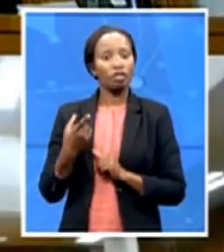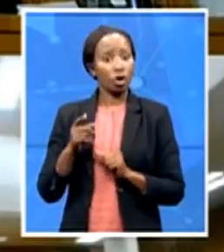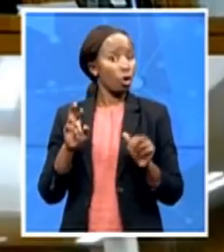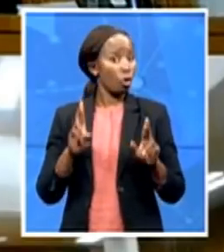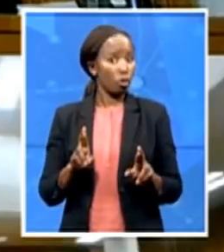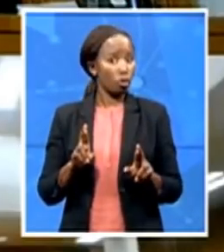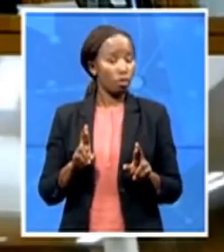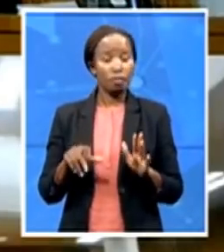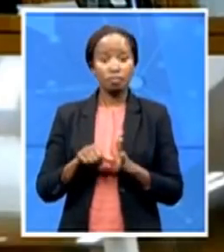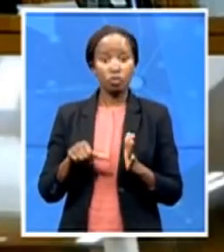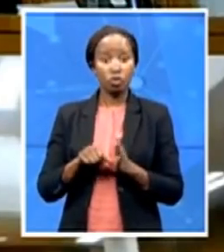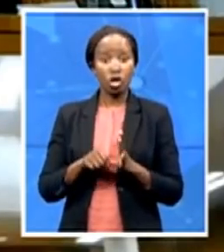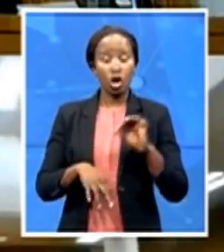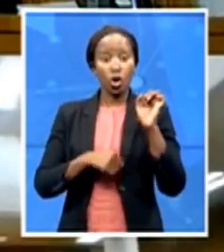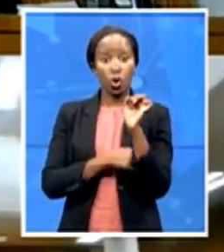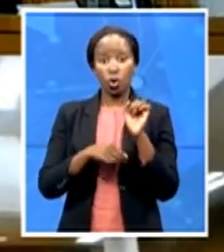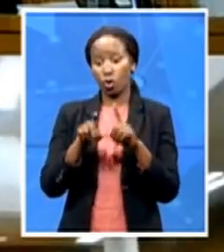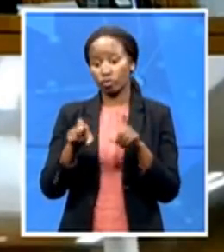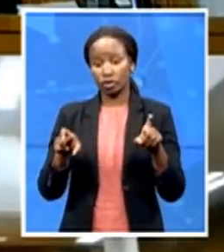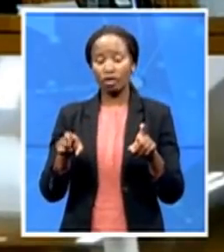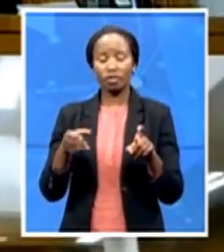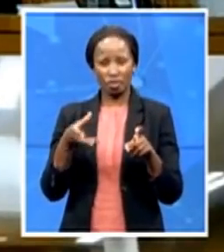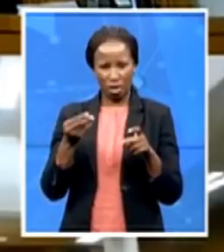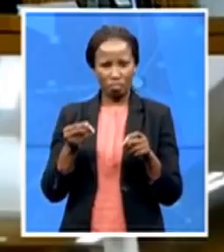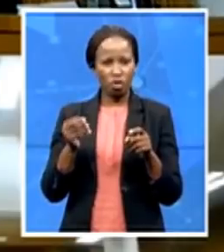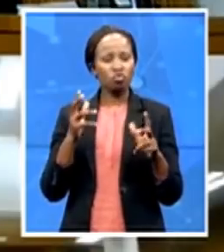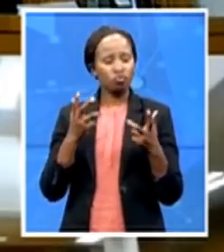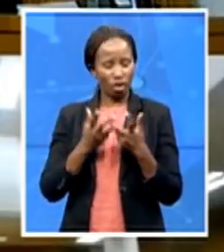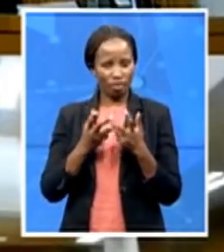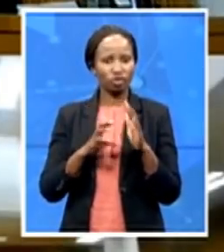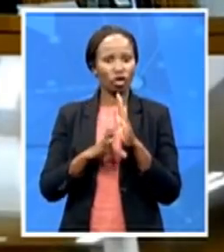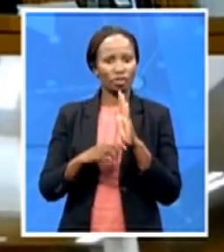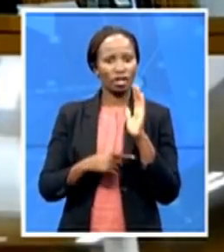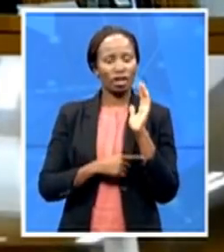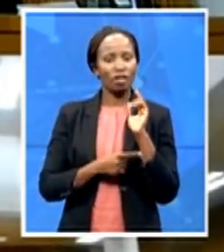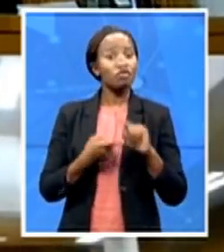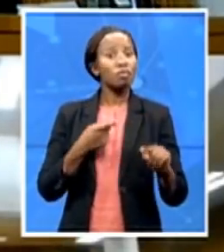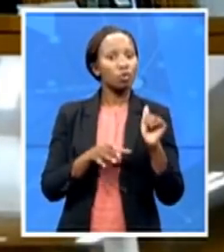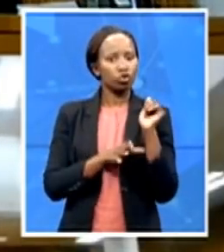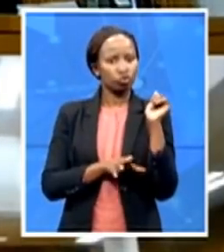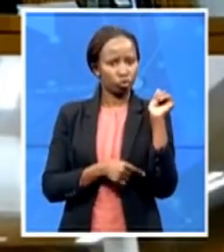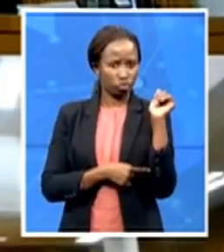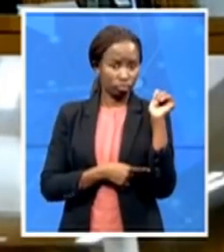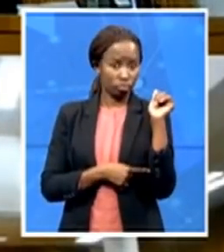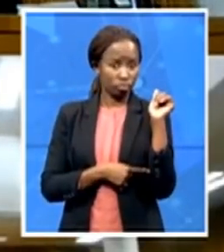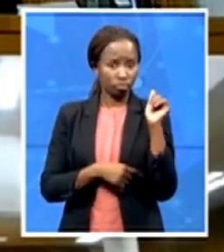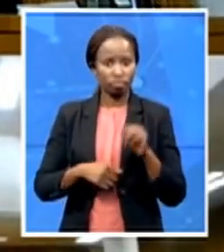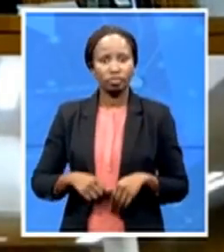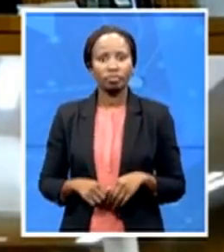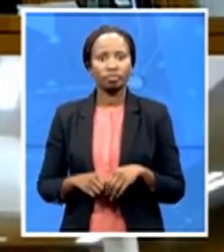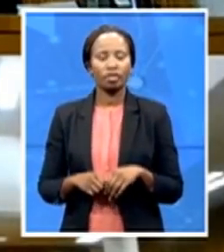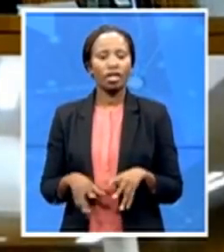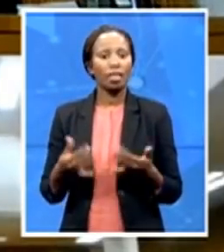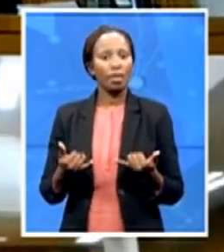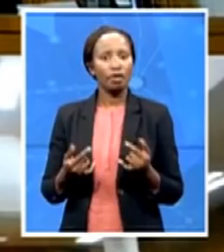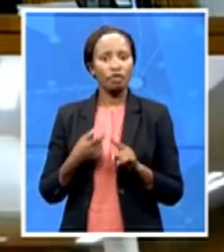relevant chapter of the Constitution. Returning to the Public Protector, her